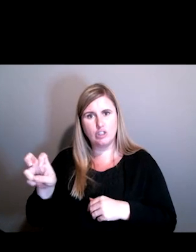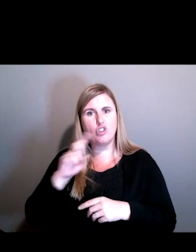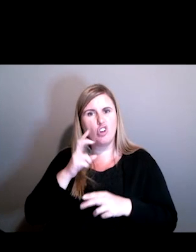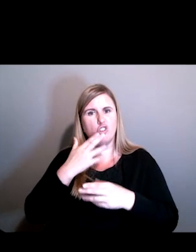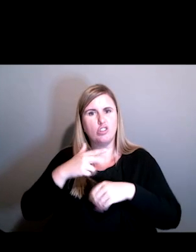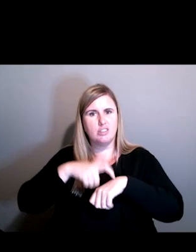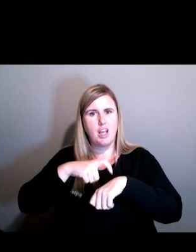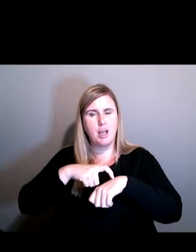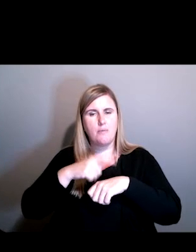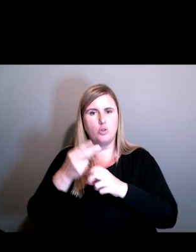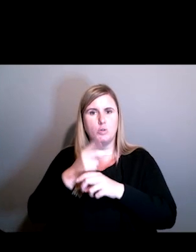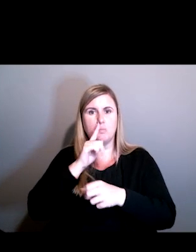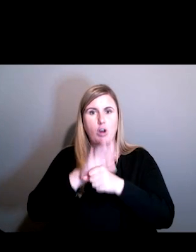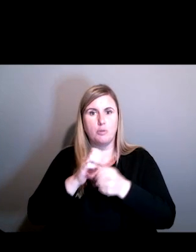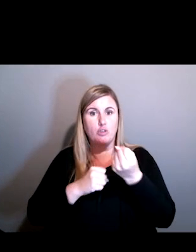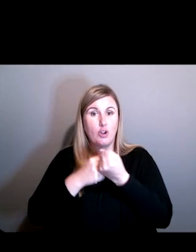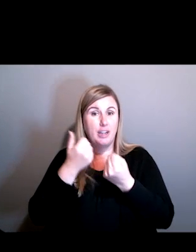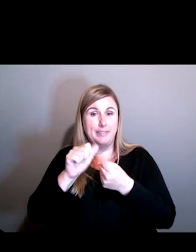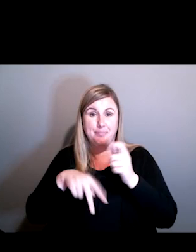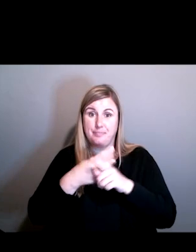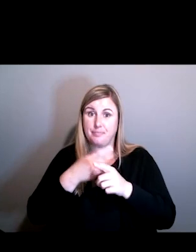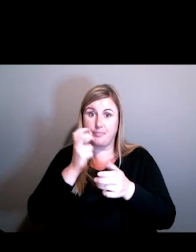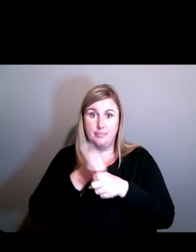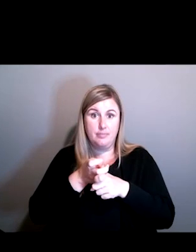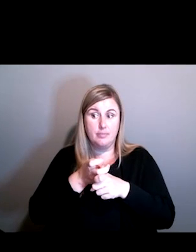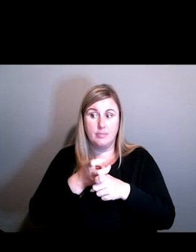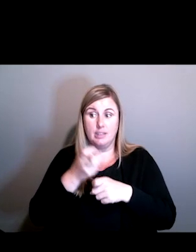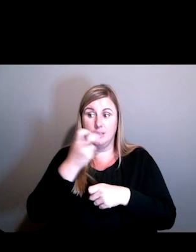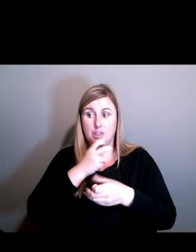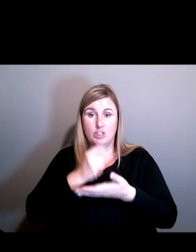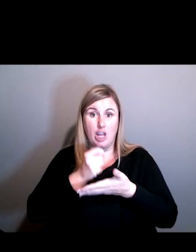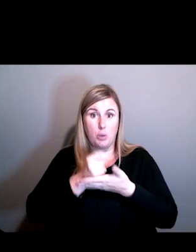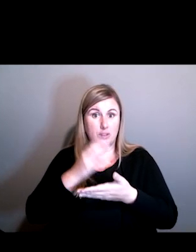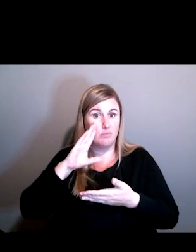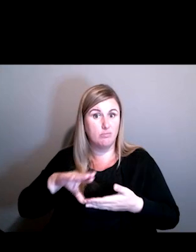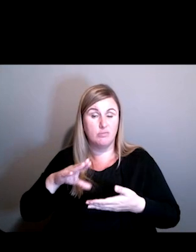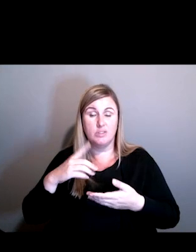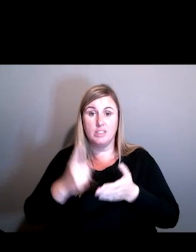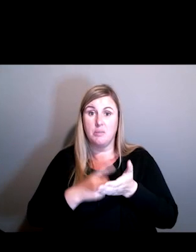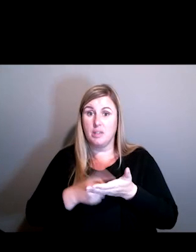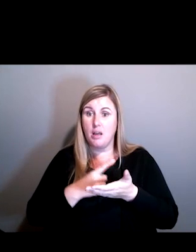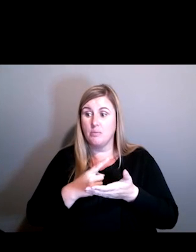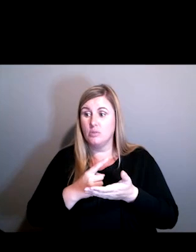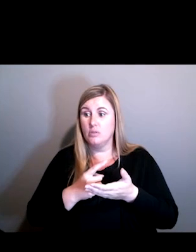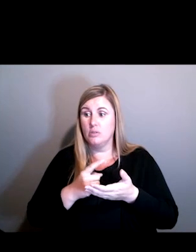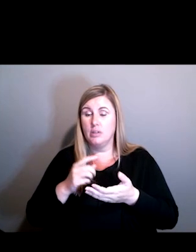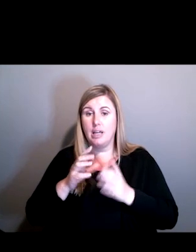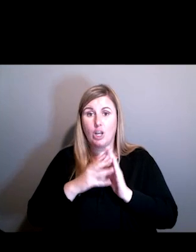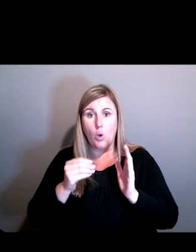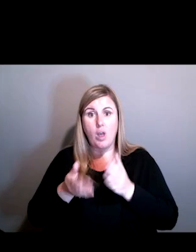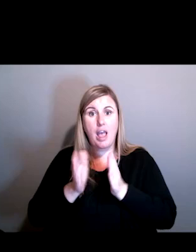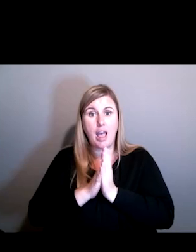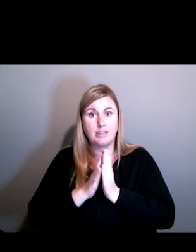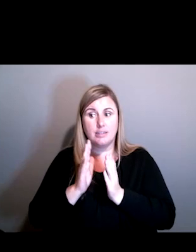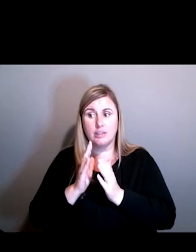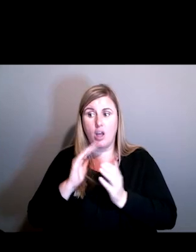are a good time to use promise reinforcers. Any kind of difficult demand, our speech therapists know that sometimes those echoic are